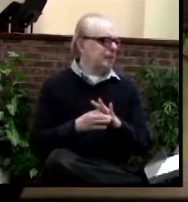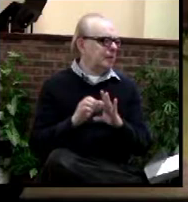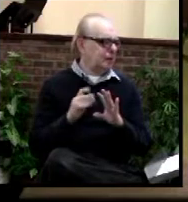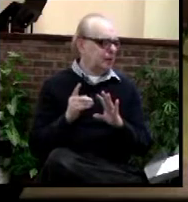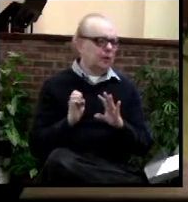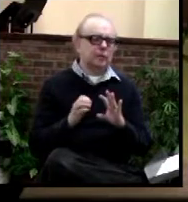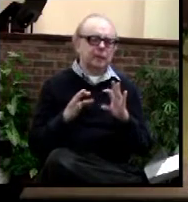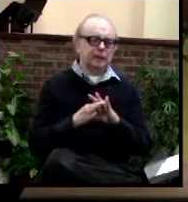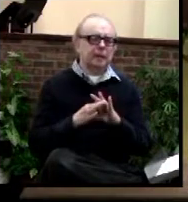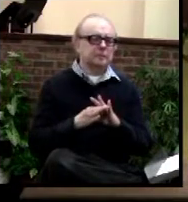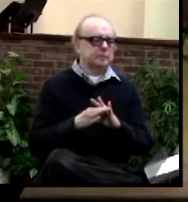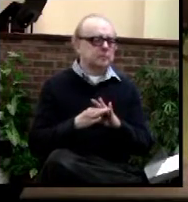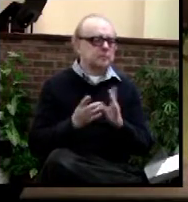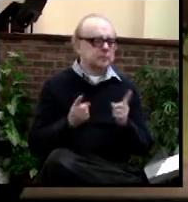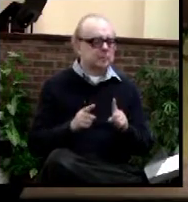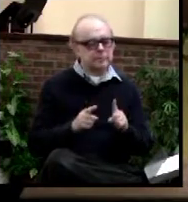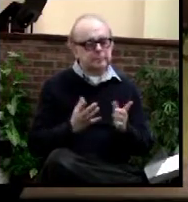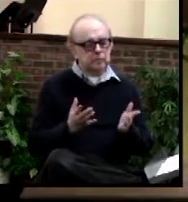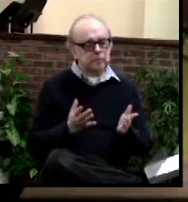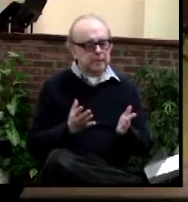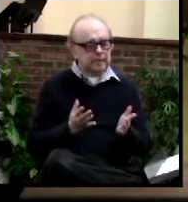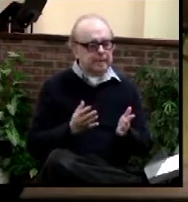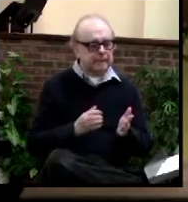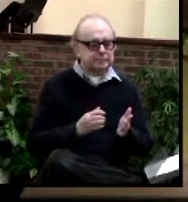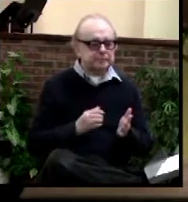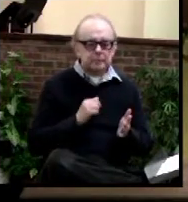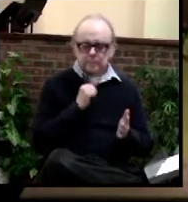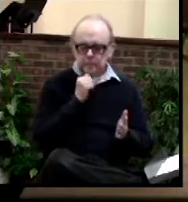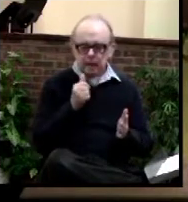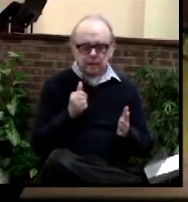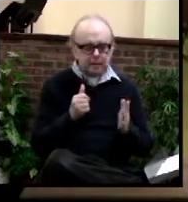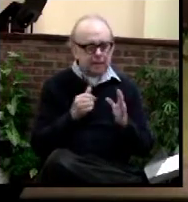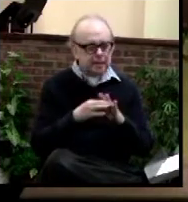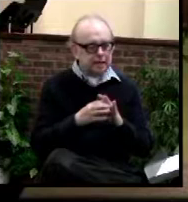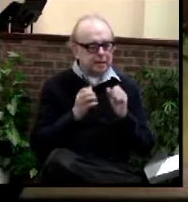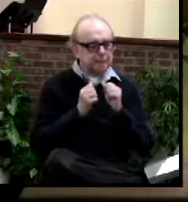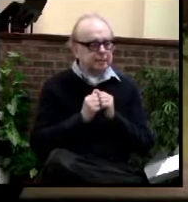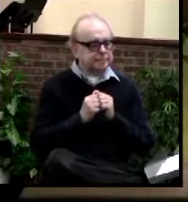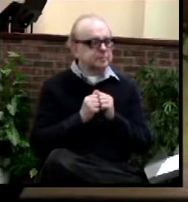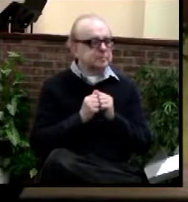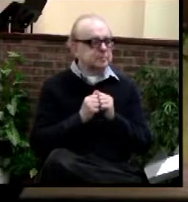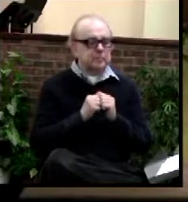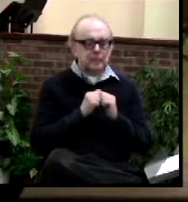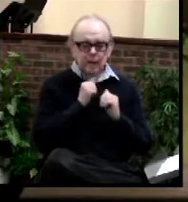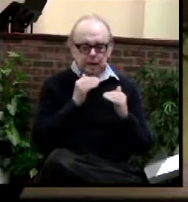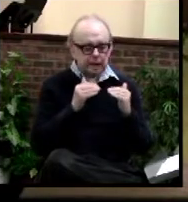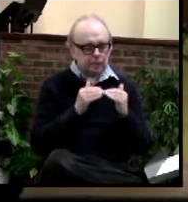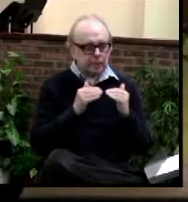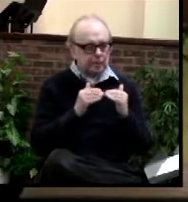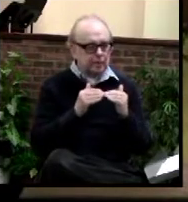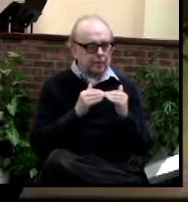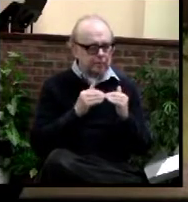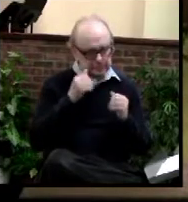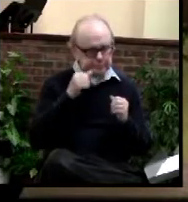okay? Yoke, when he's talking about being not yoked together unequally, you got to